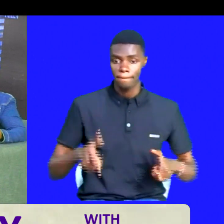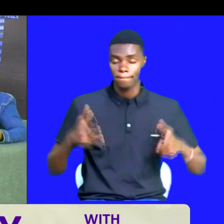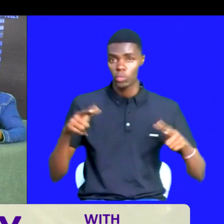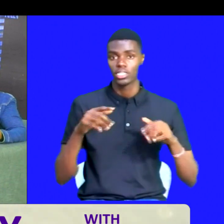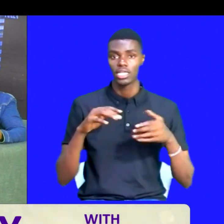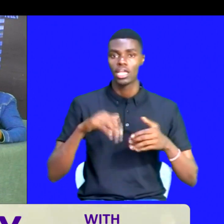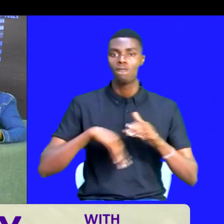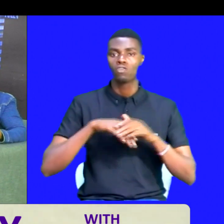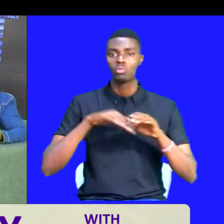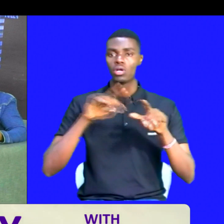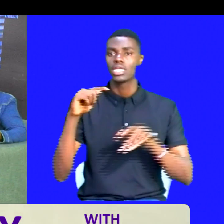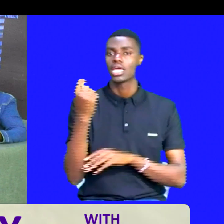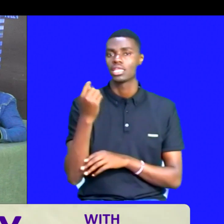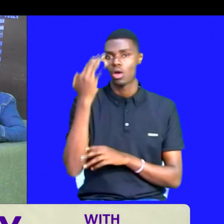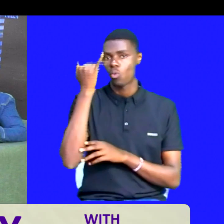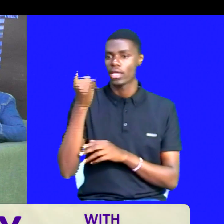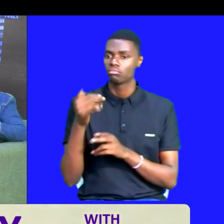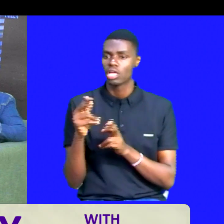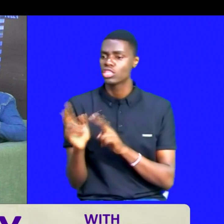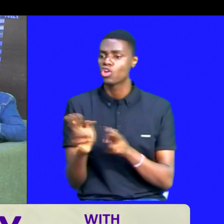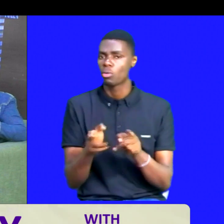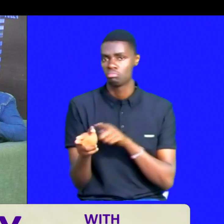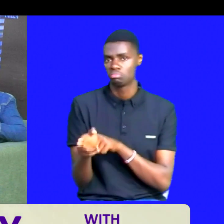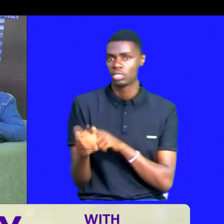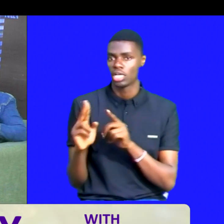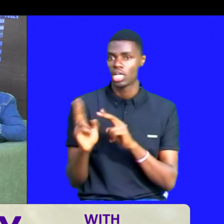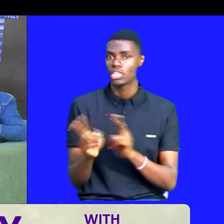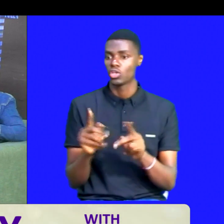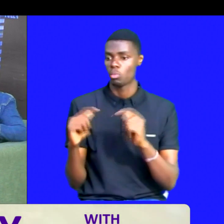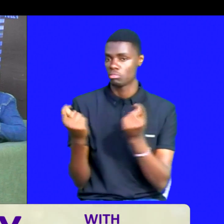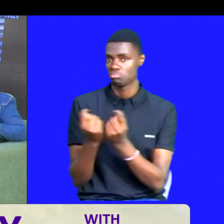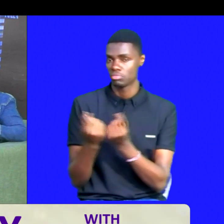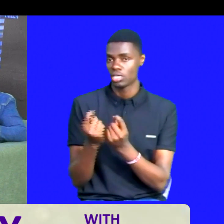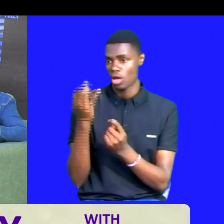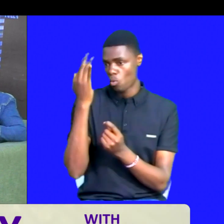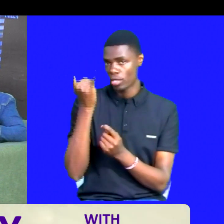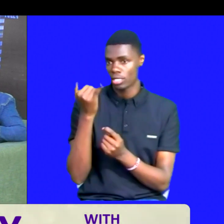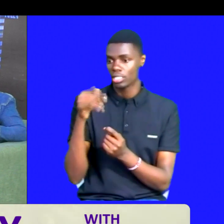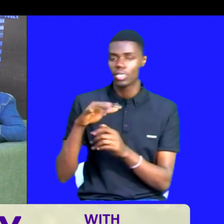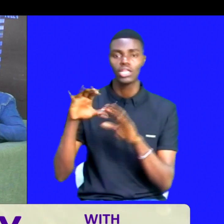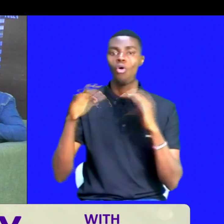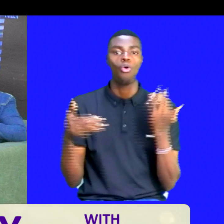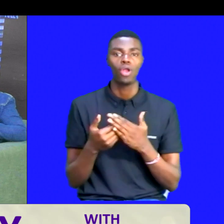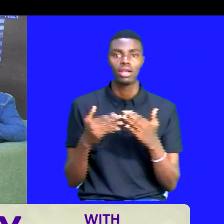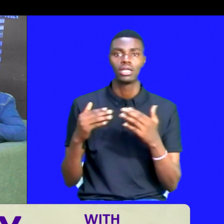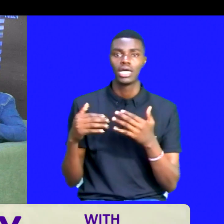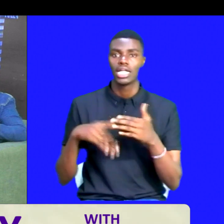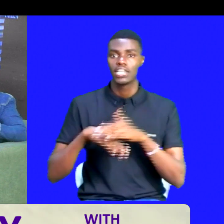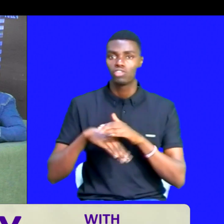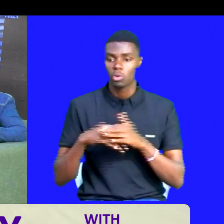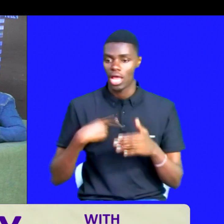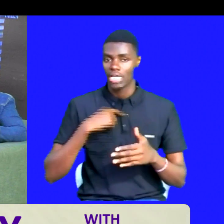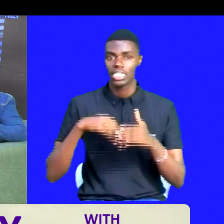Because the able-bodied, I will talk vis-a-vis the able-bodied, because they are all football. Yes. It's right that ours is football